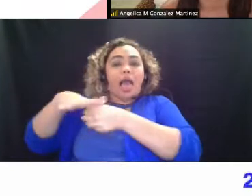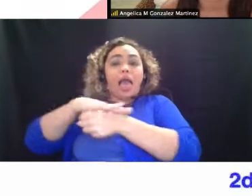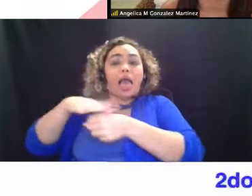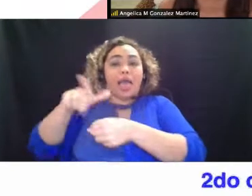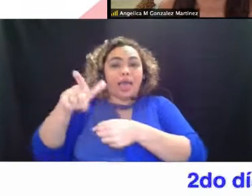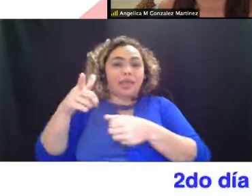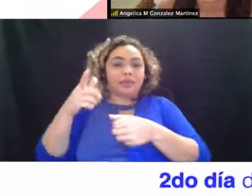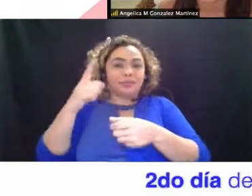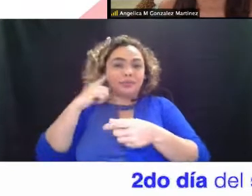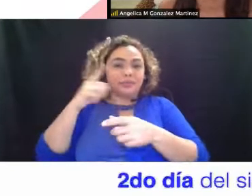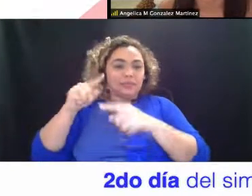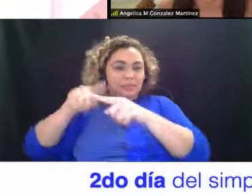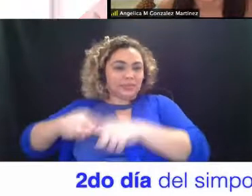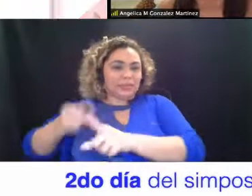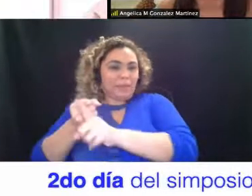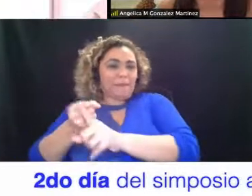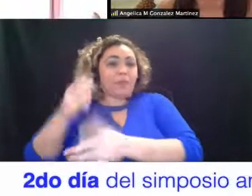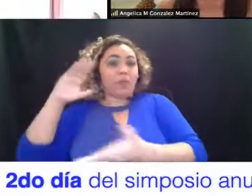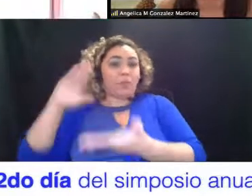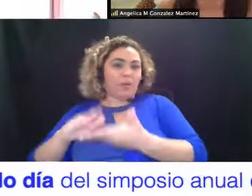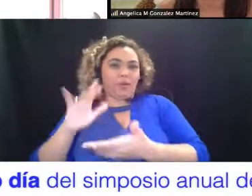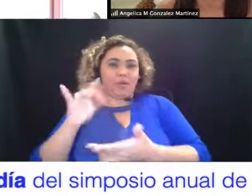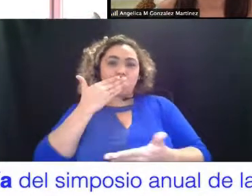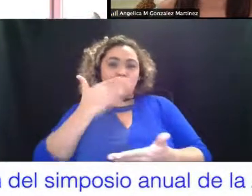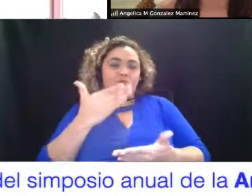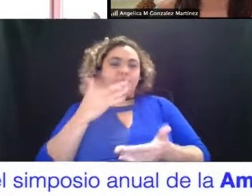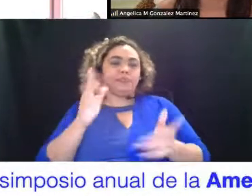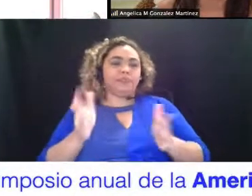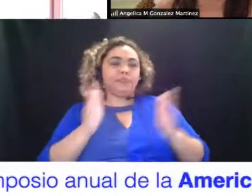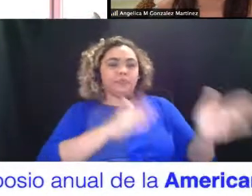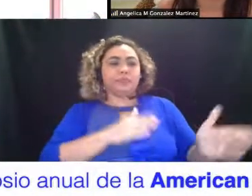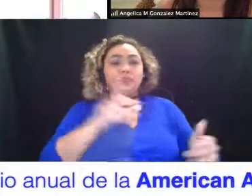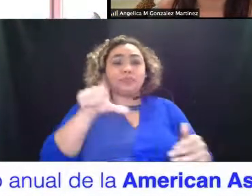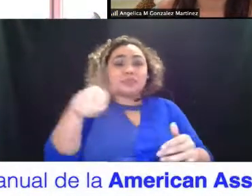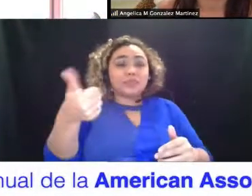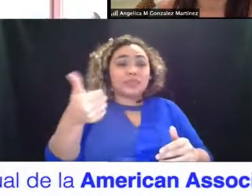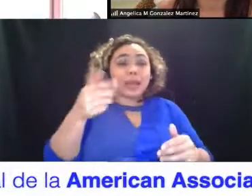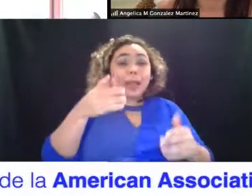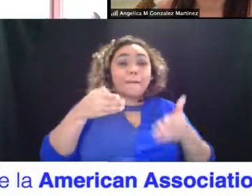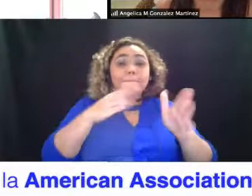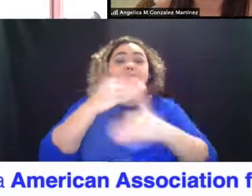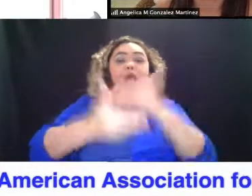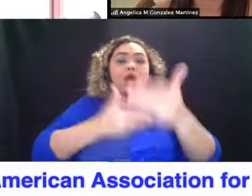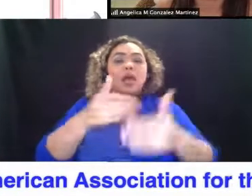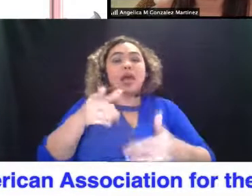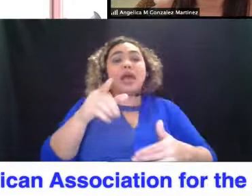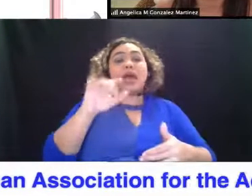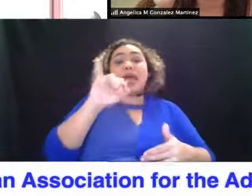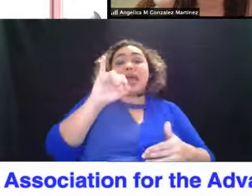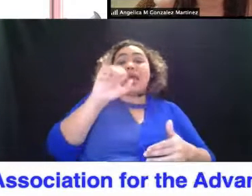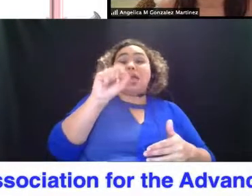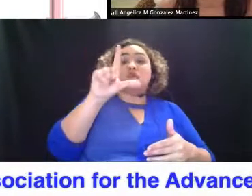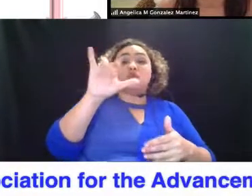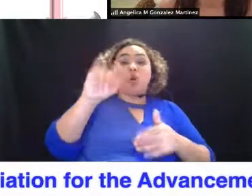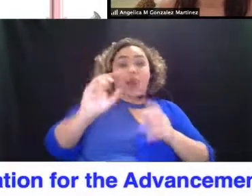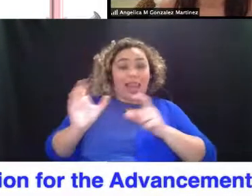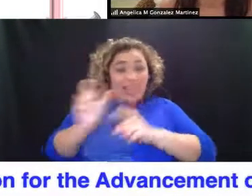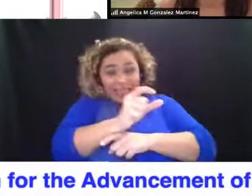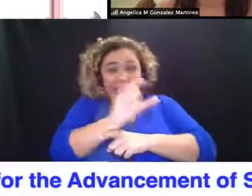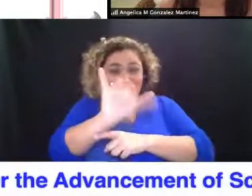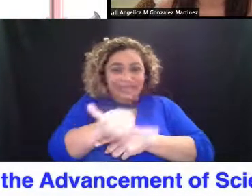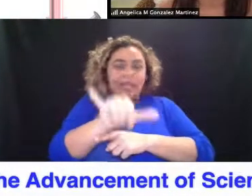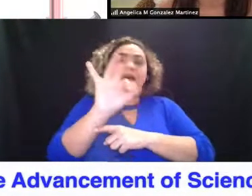impact. Next slide. In the methodology, the isolation of the specific phages of Pseudomonas